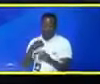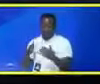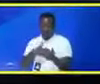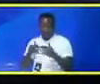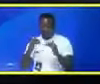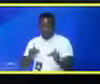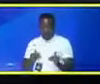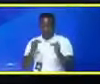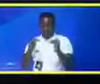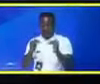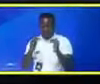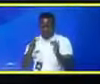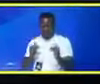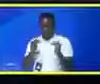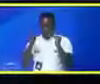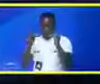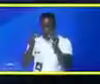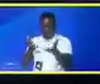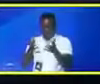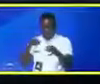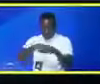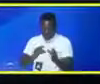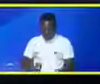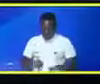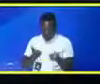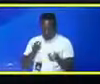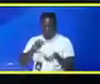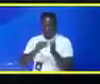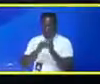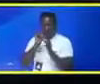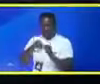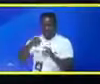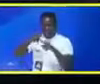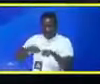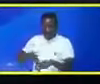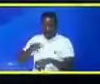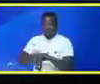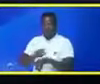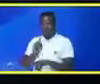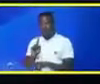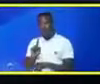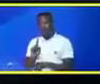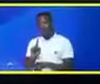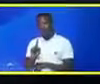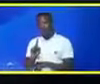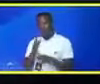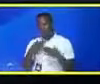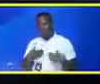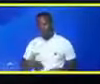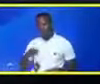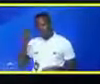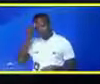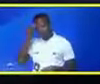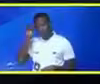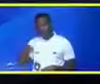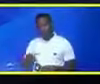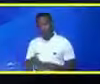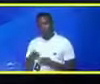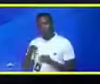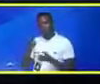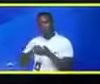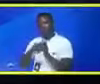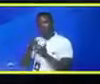you desire to see manifest in your life is governed by a body of knowledge. The Bible simply calls